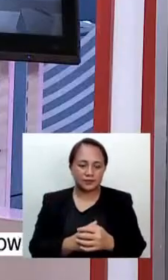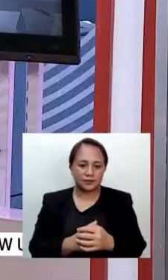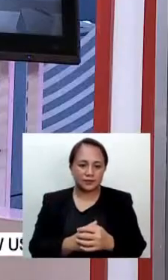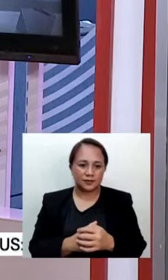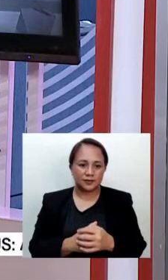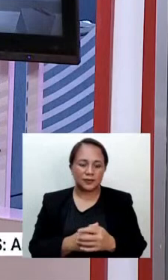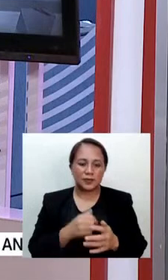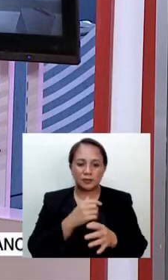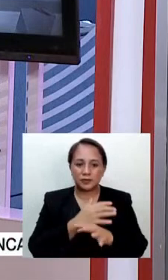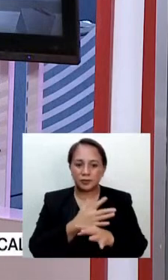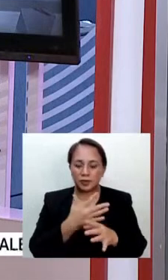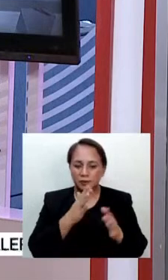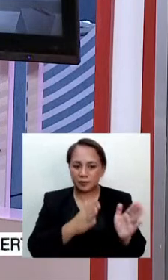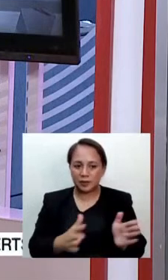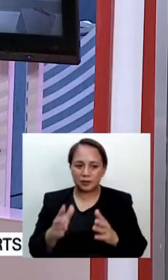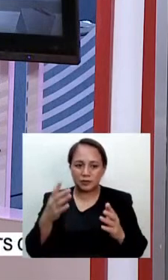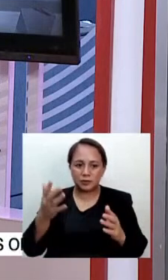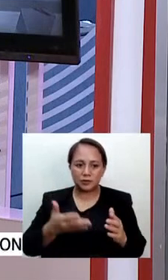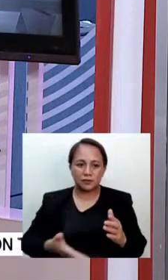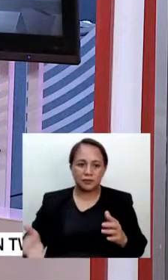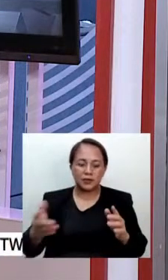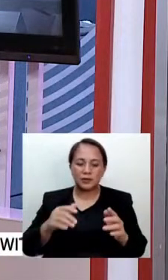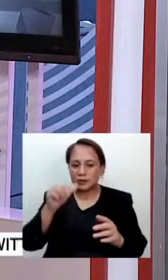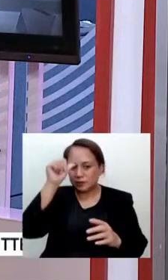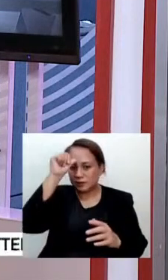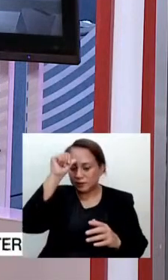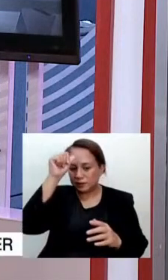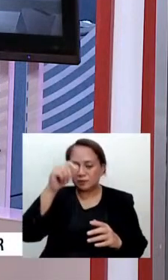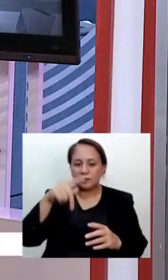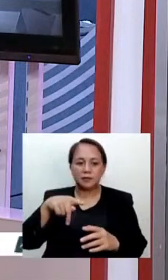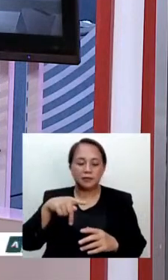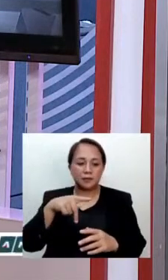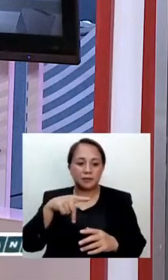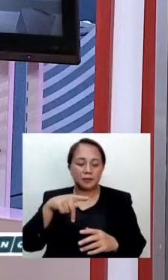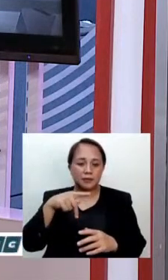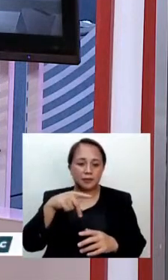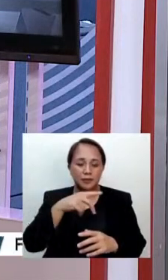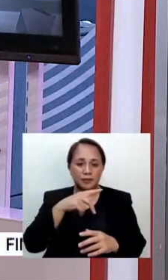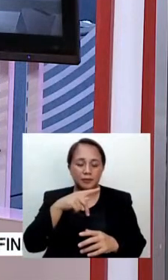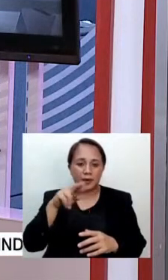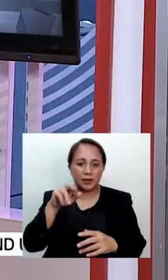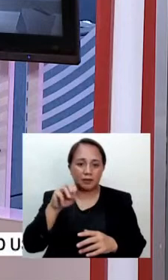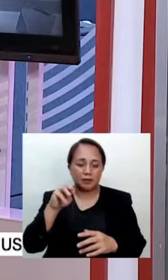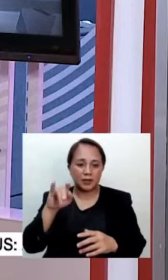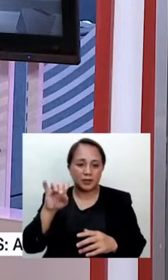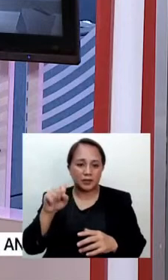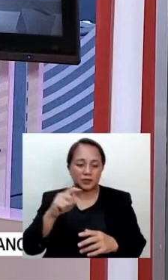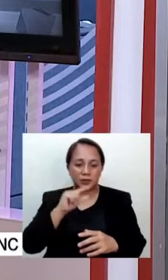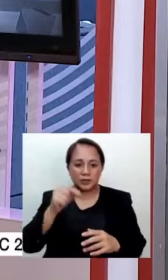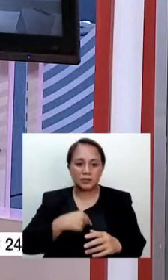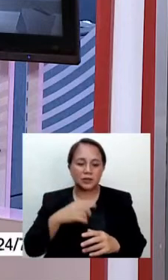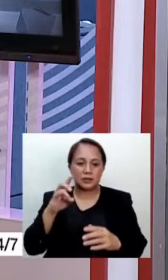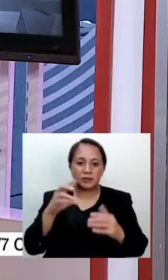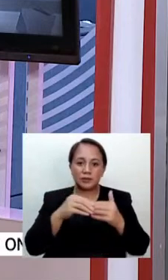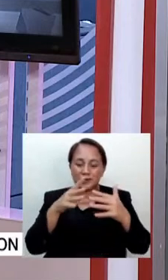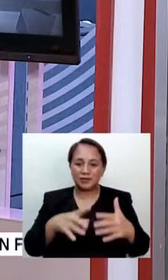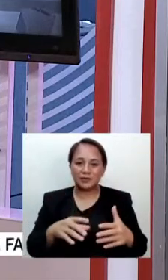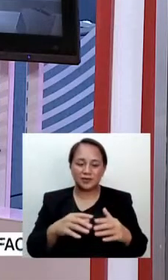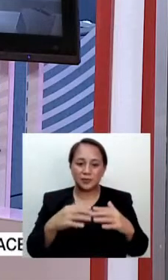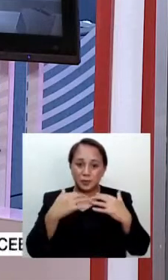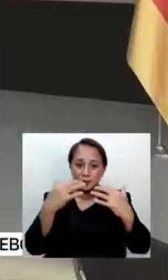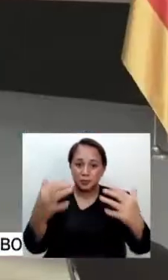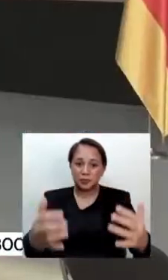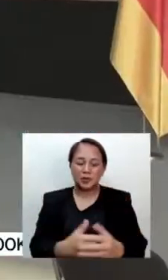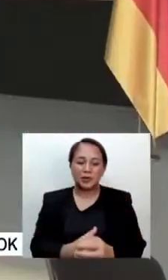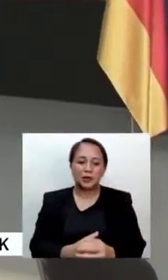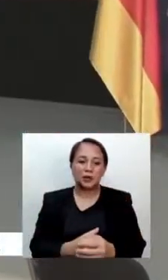Germany planning to invite Indian Prime Minister Narendra Modi as a special guest in next month's Group of Seven Leaders Summit. This is an effort